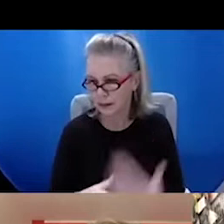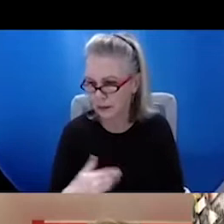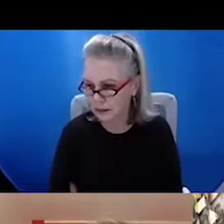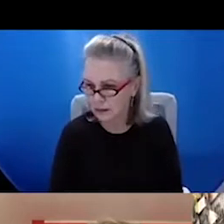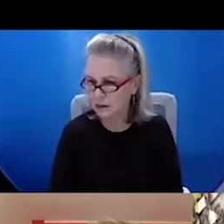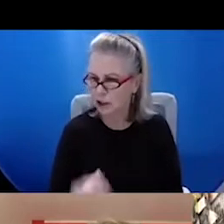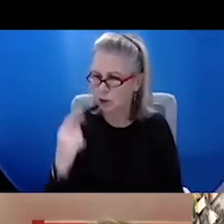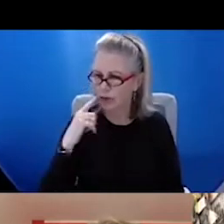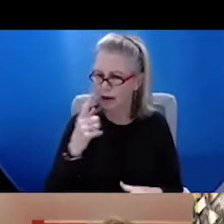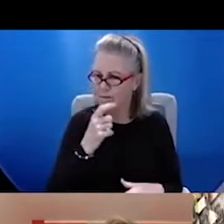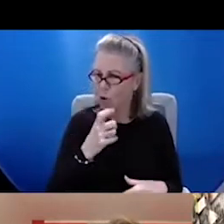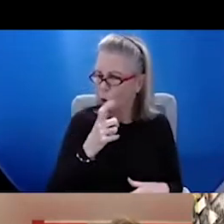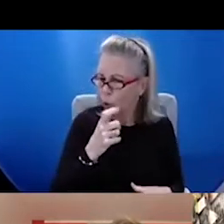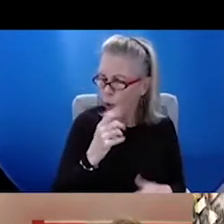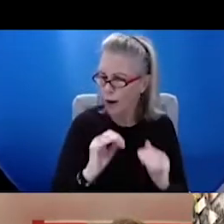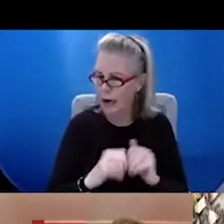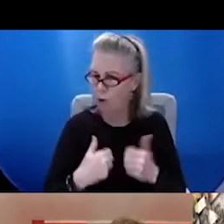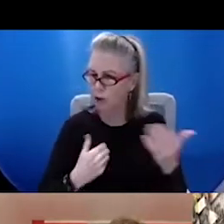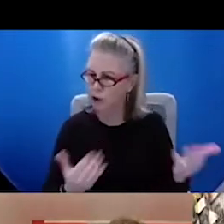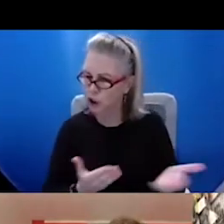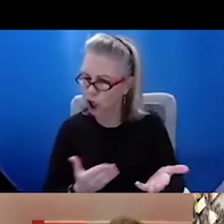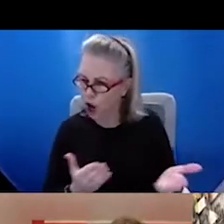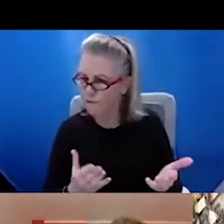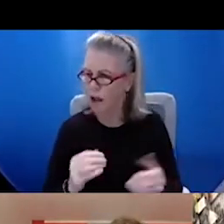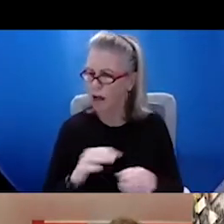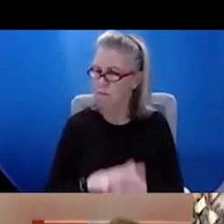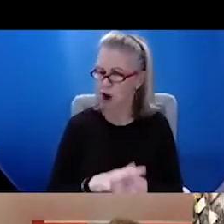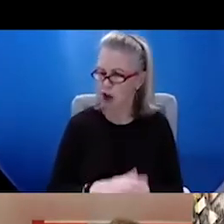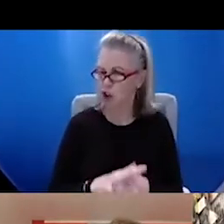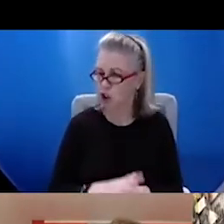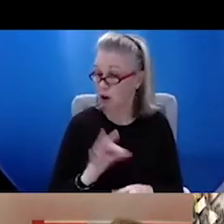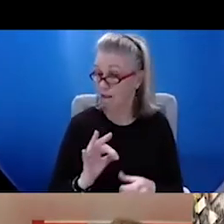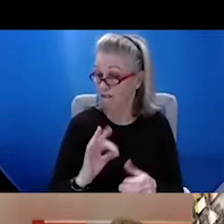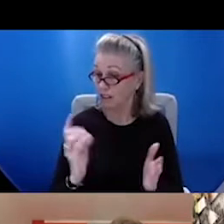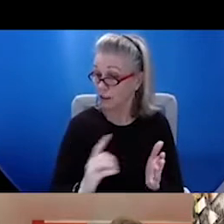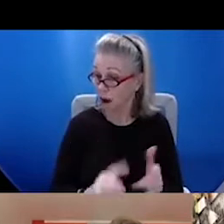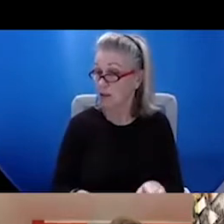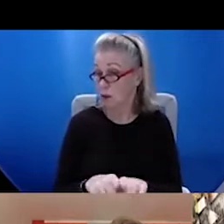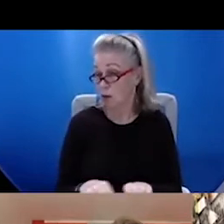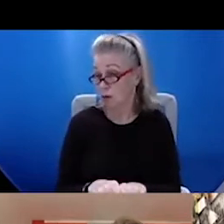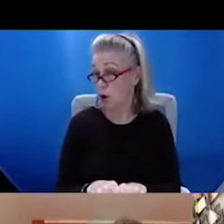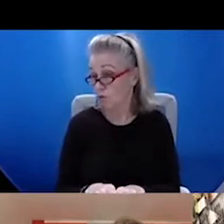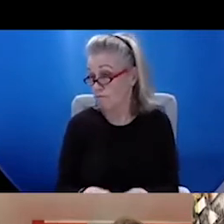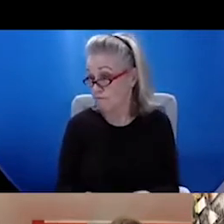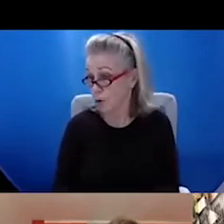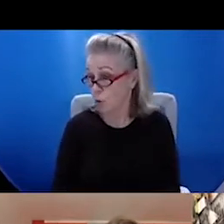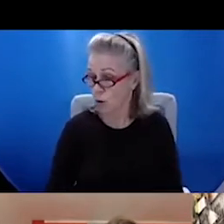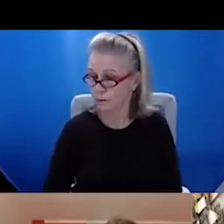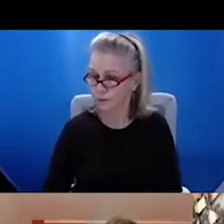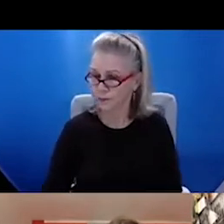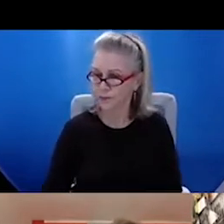do we serve, the factor of time and the pressures of productive time is also consequential. Indeed, one